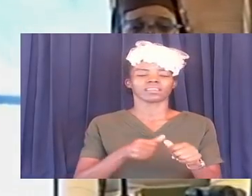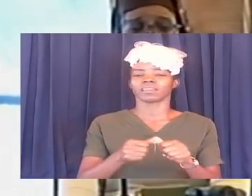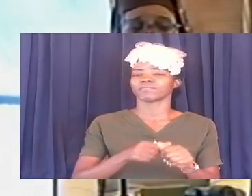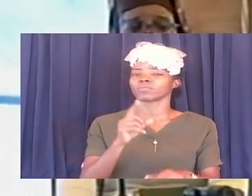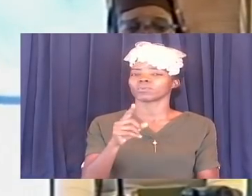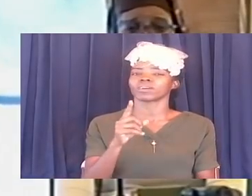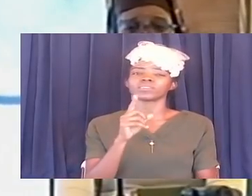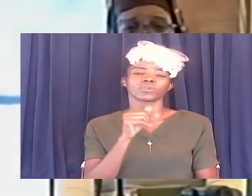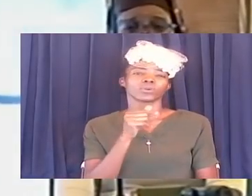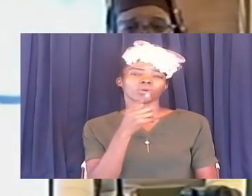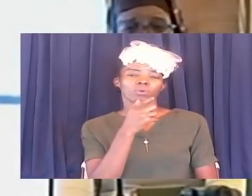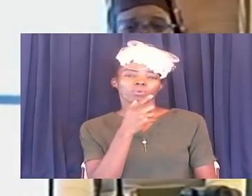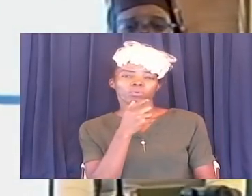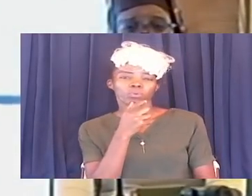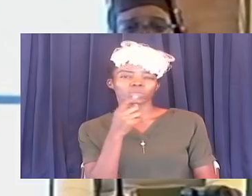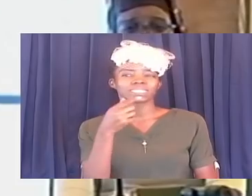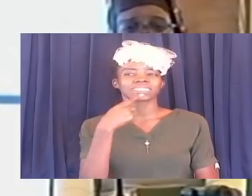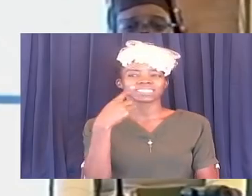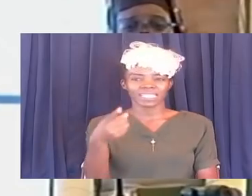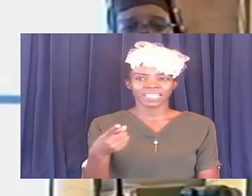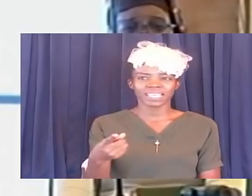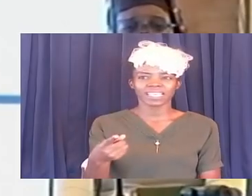Into the kingdom of heaven.